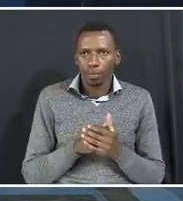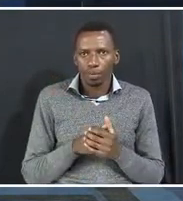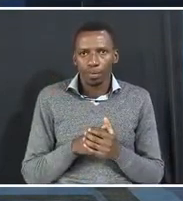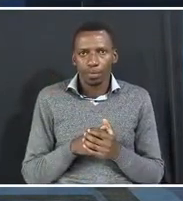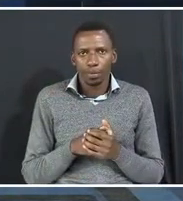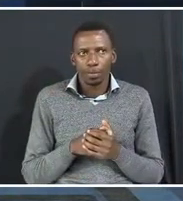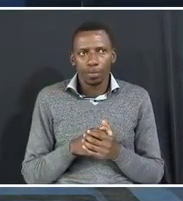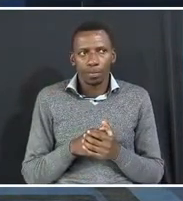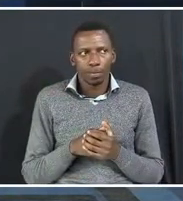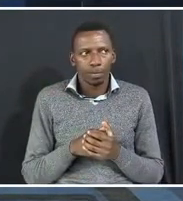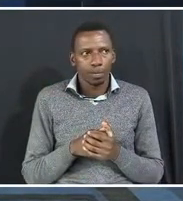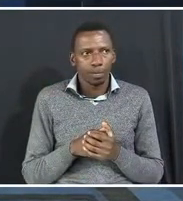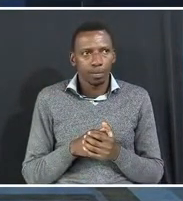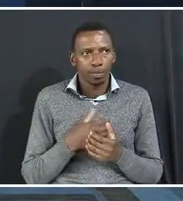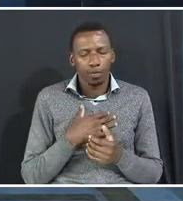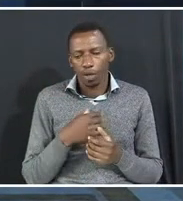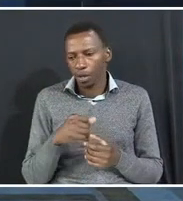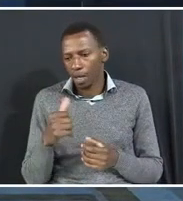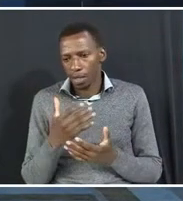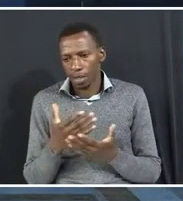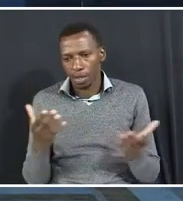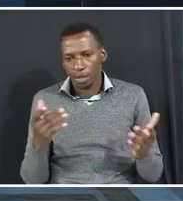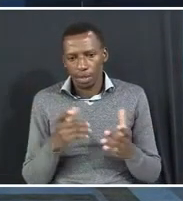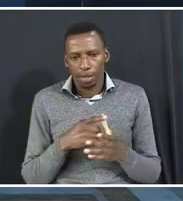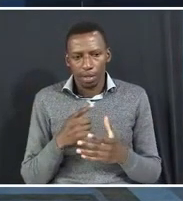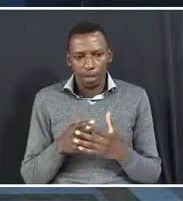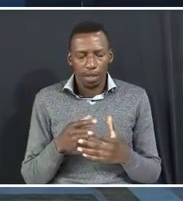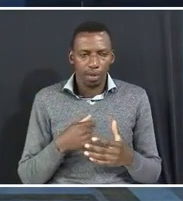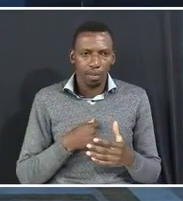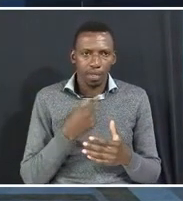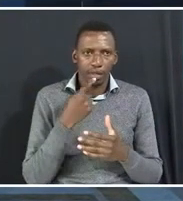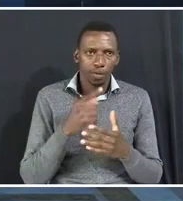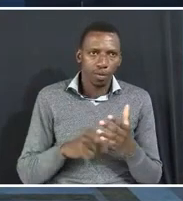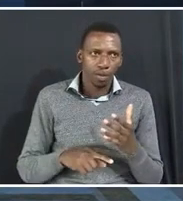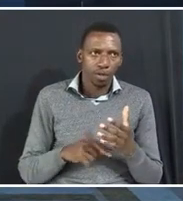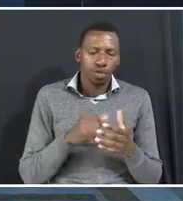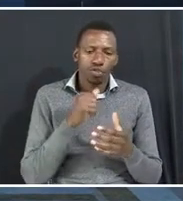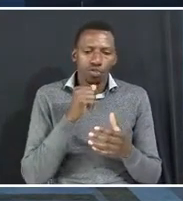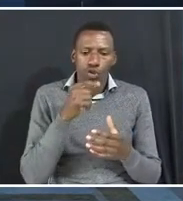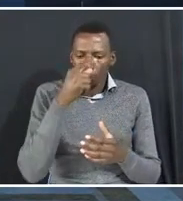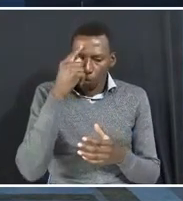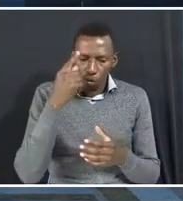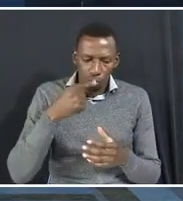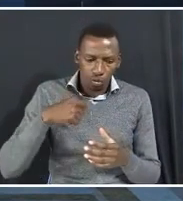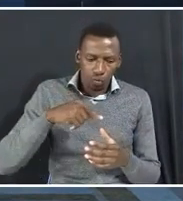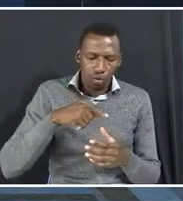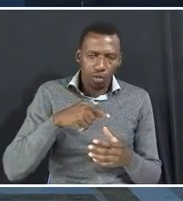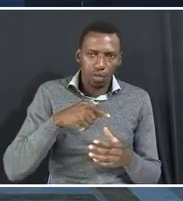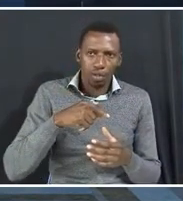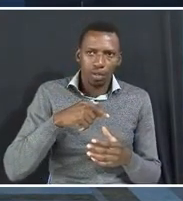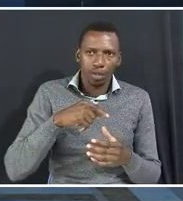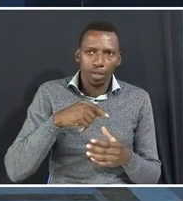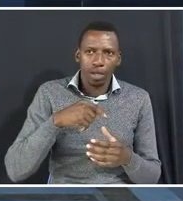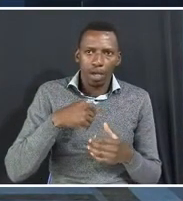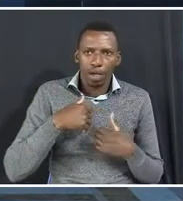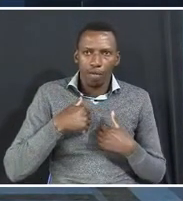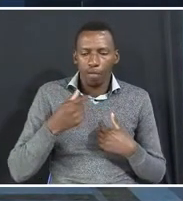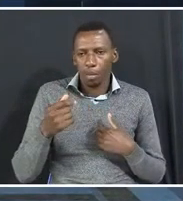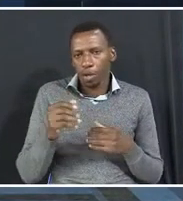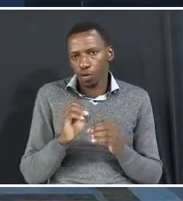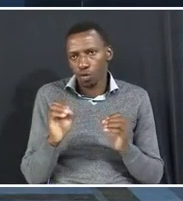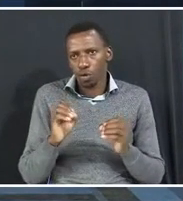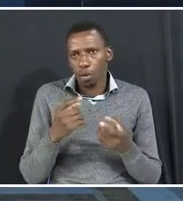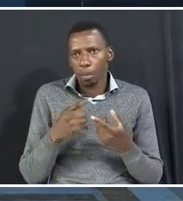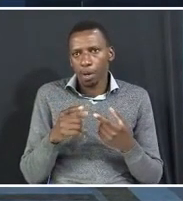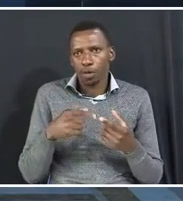and you can imagine any other thing. Then I started saying, it's not that we don't have money. It's just where we have placed our priorities.